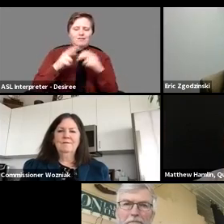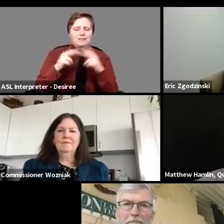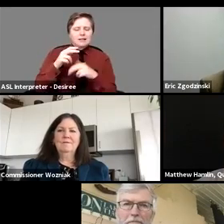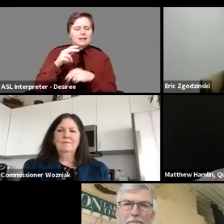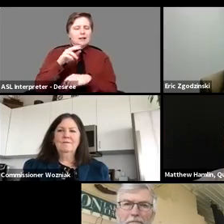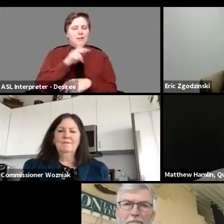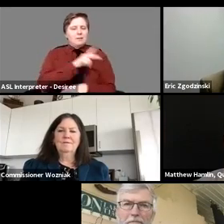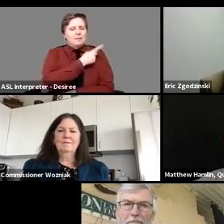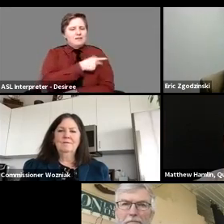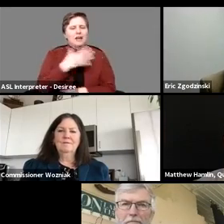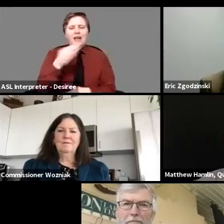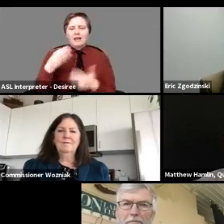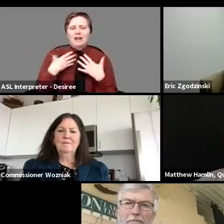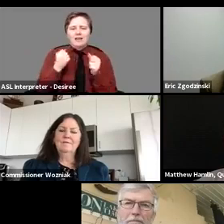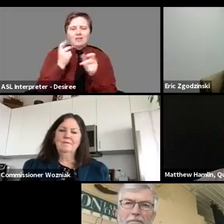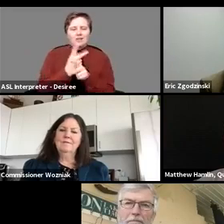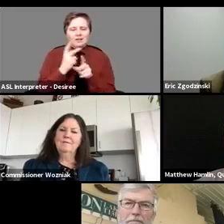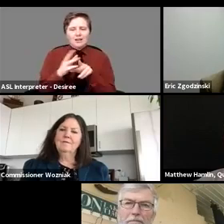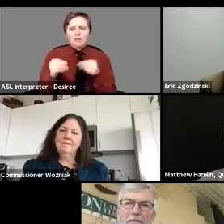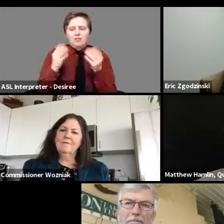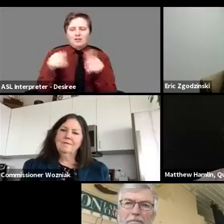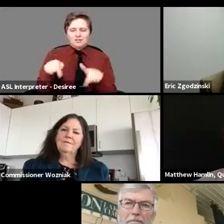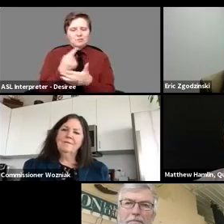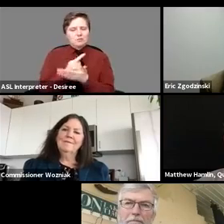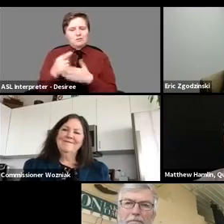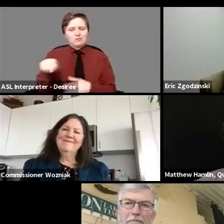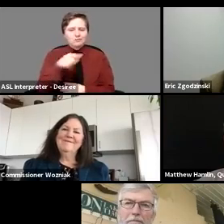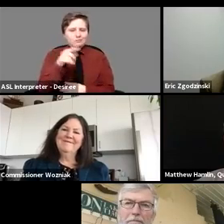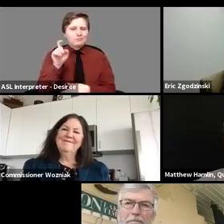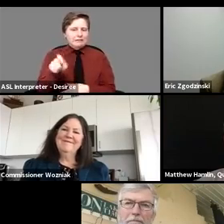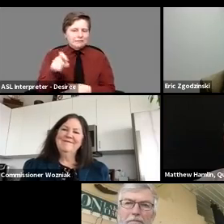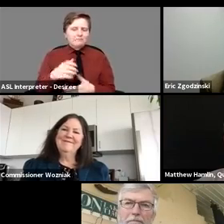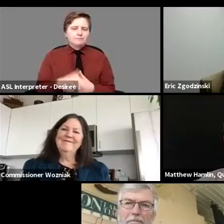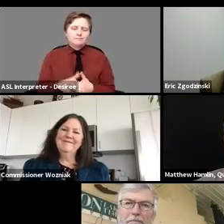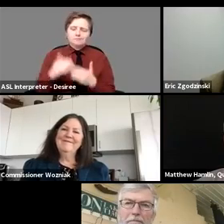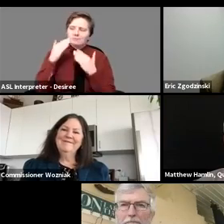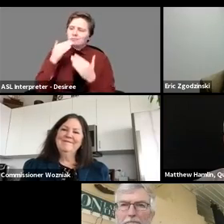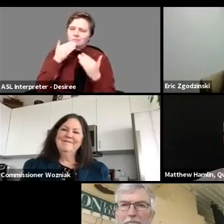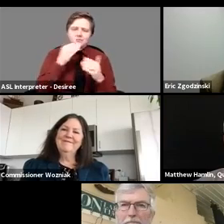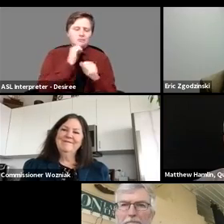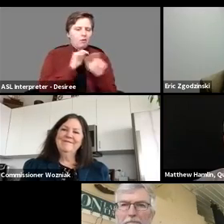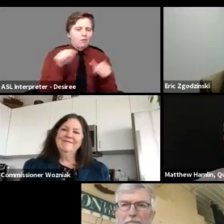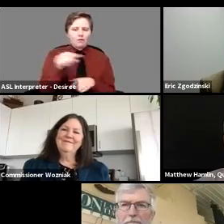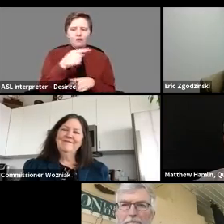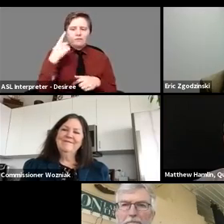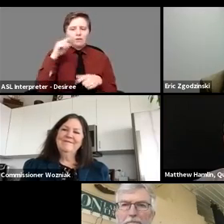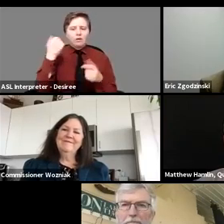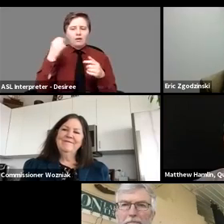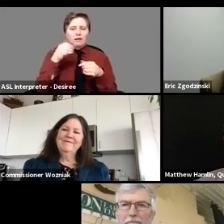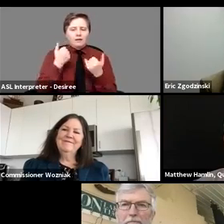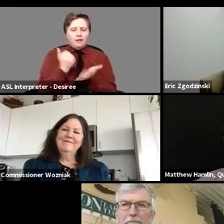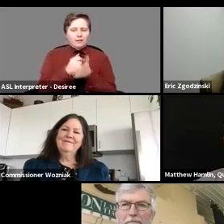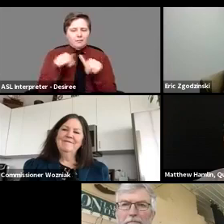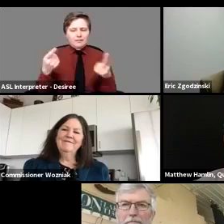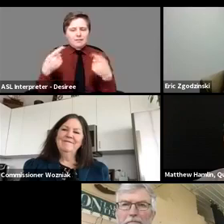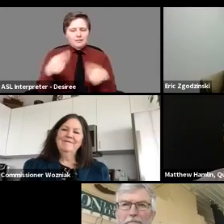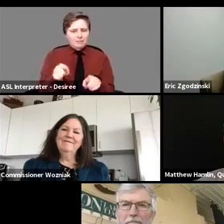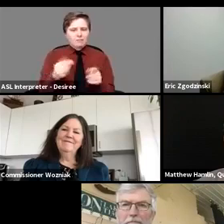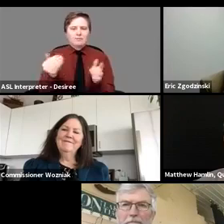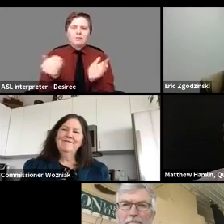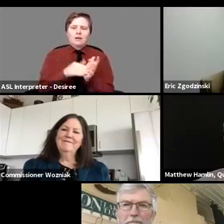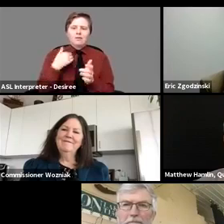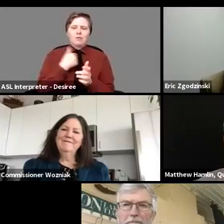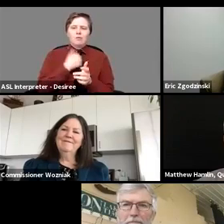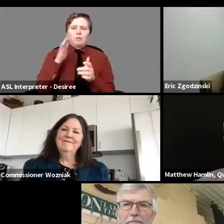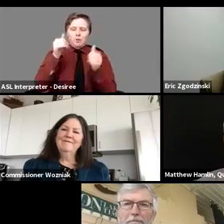and healthcare providers this week who need that. So thanks to all of you for making that happen. We will again post